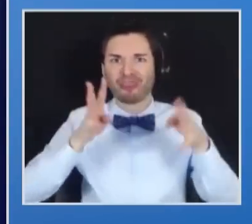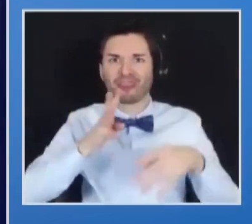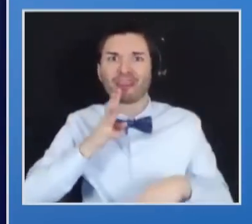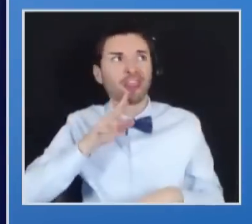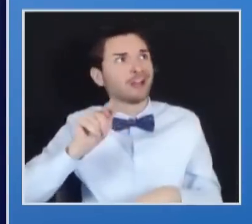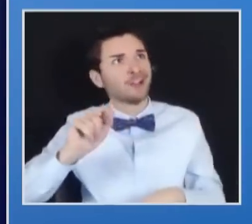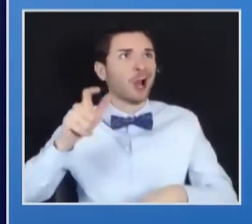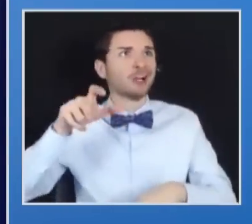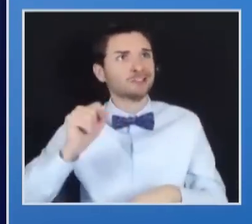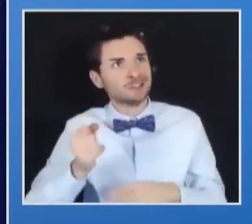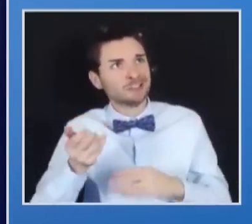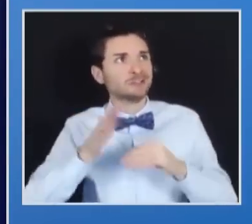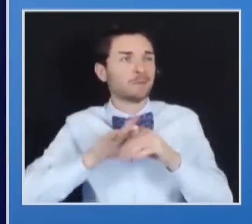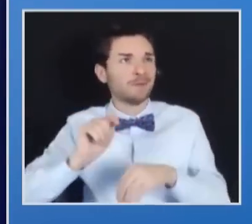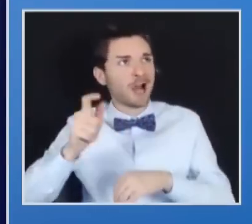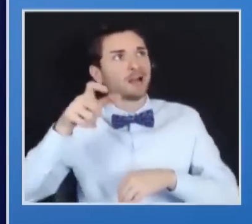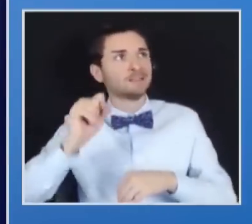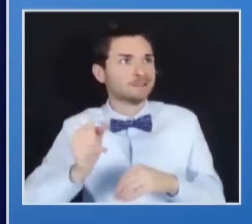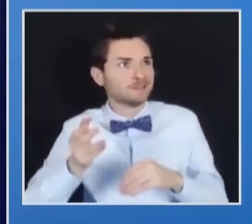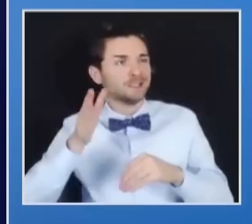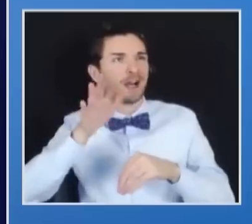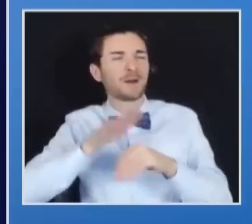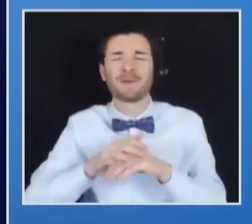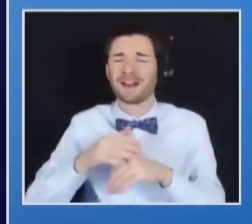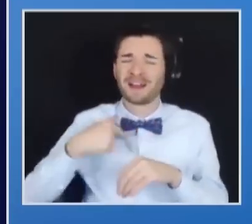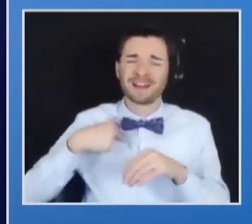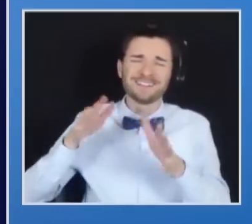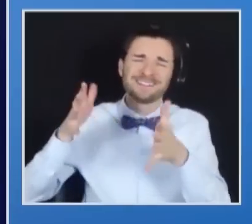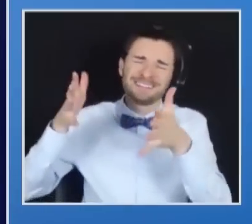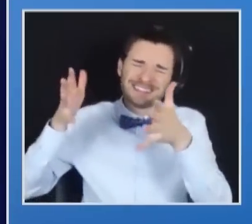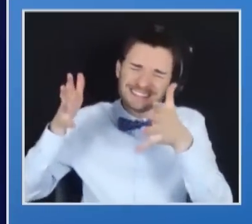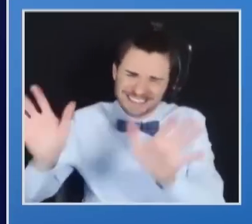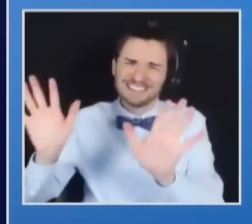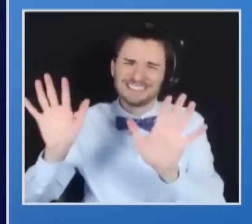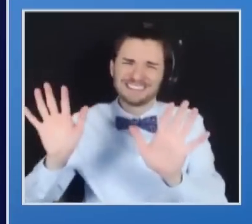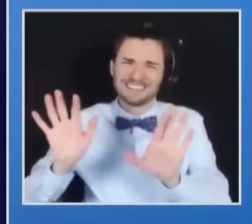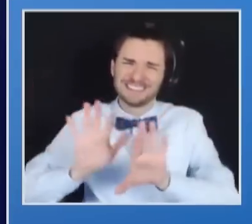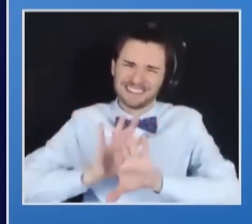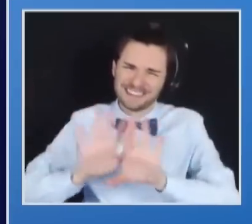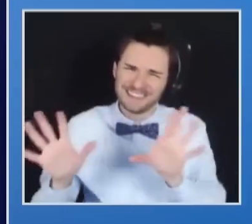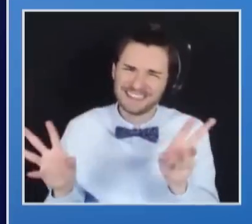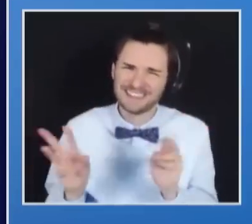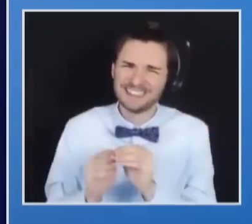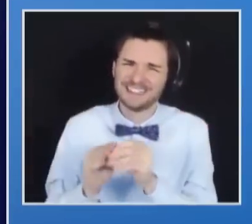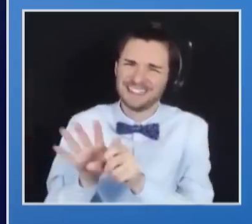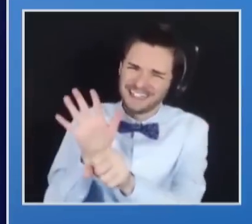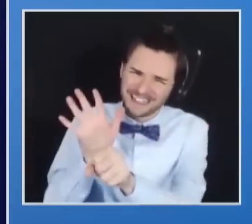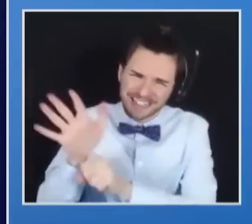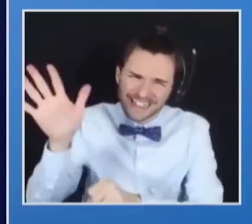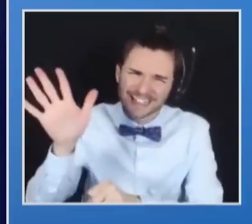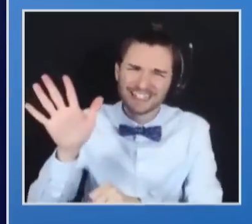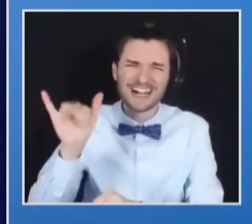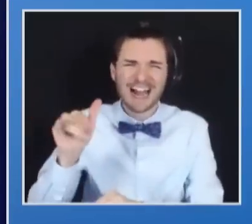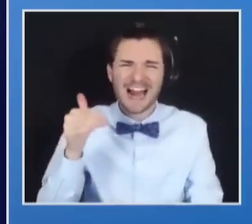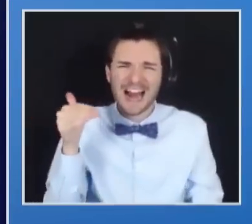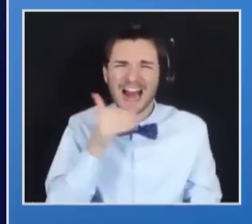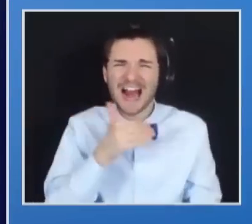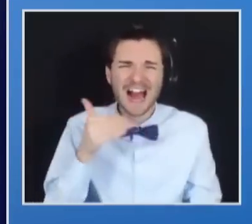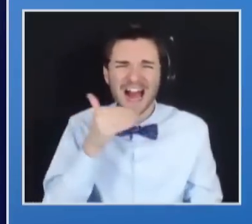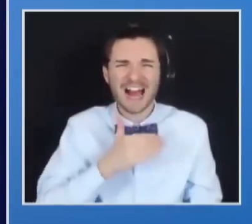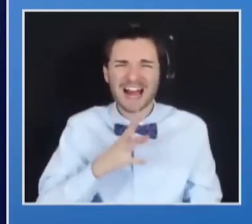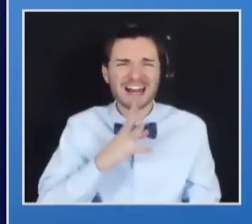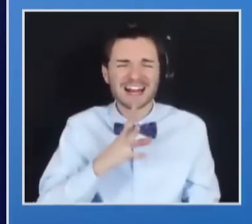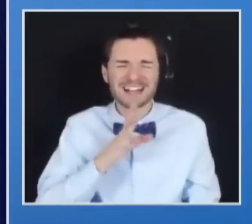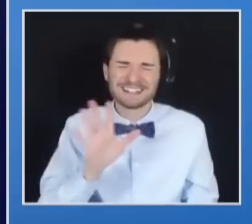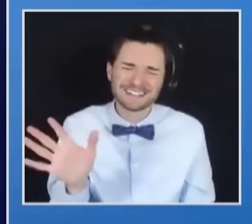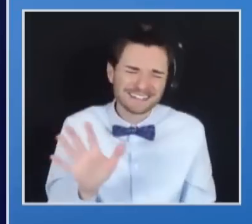flat, unadulterated lie. No one who makes less than $400,000